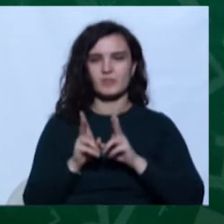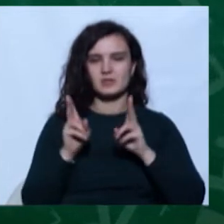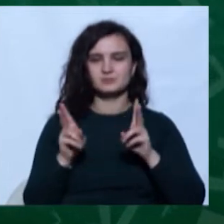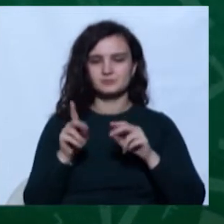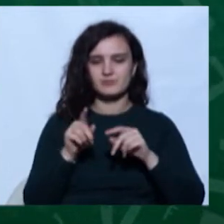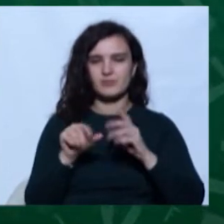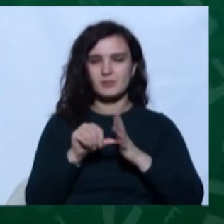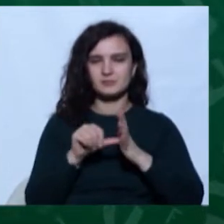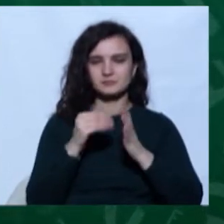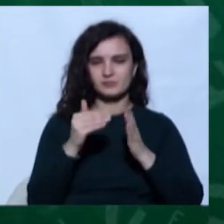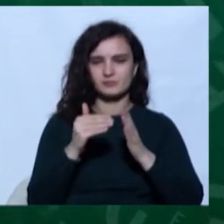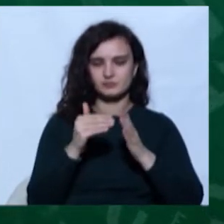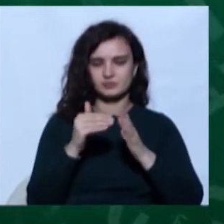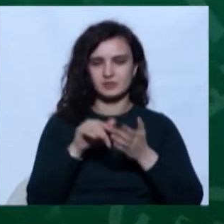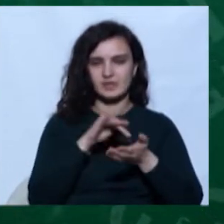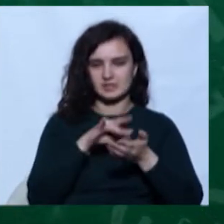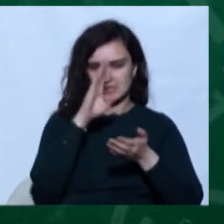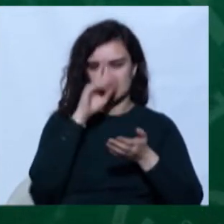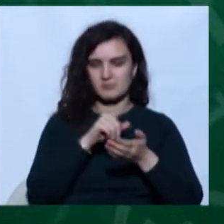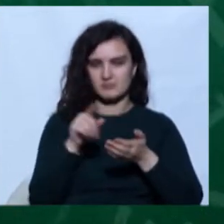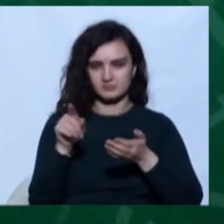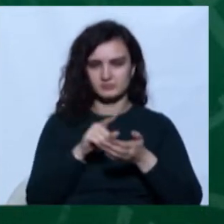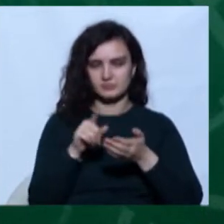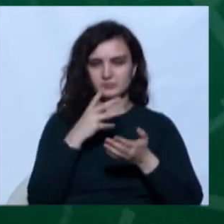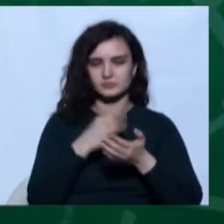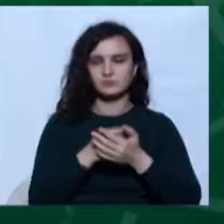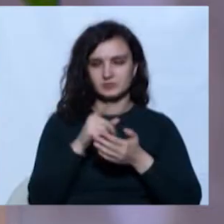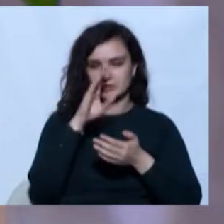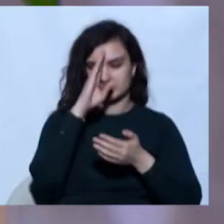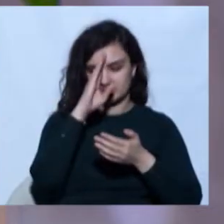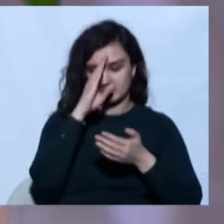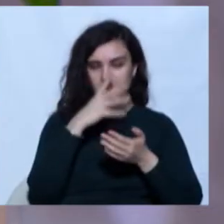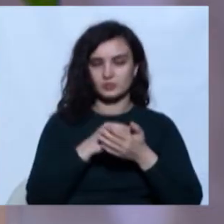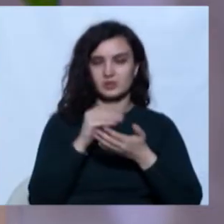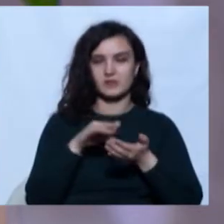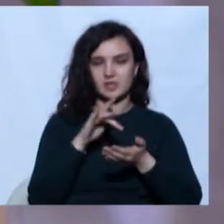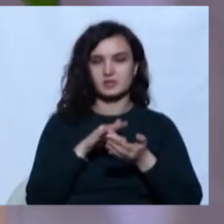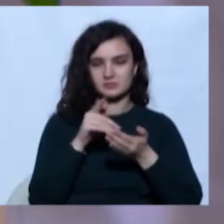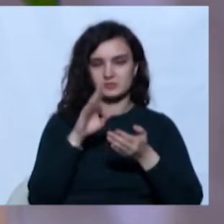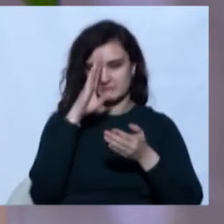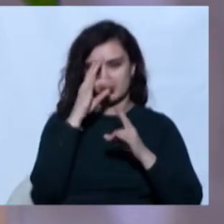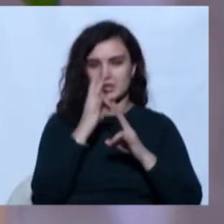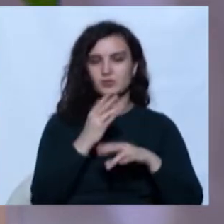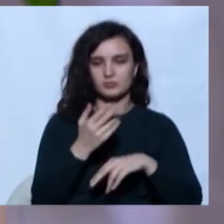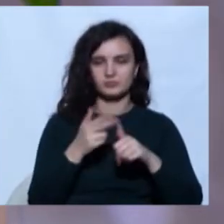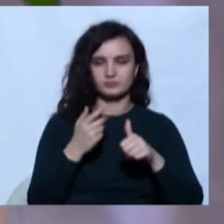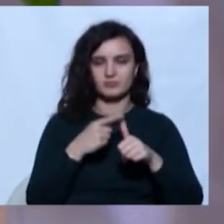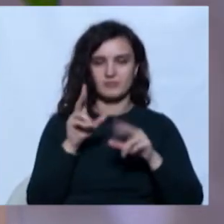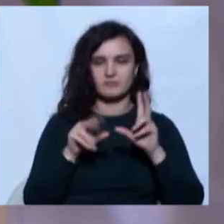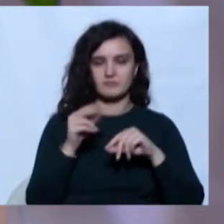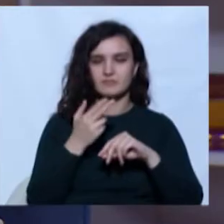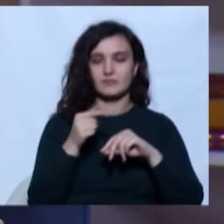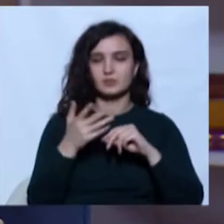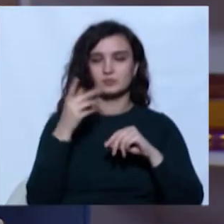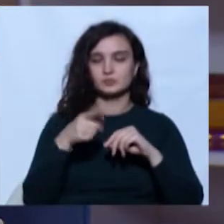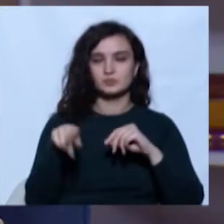your country's enemies destroy your own country's government, betraying your government. And if